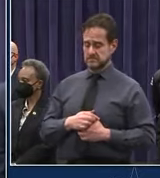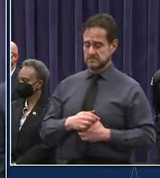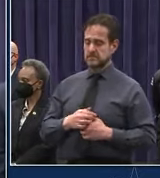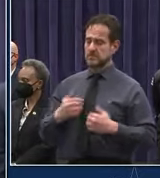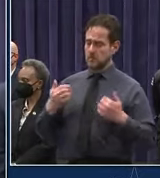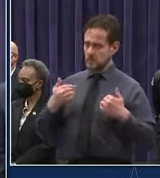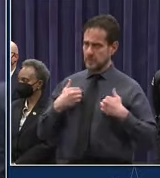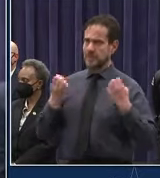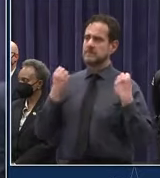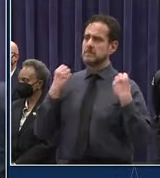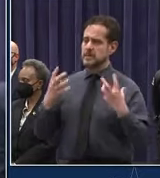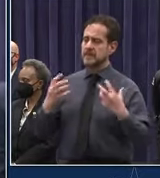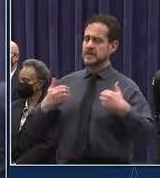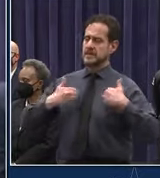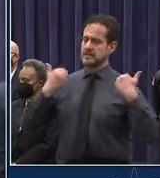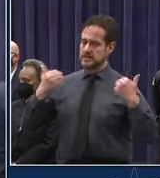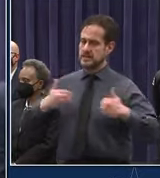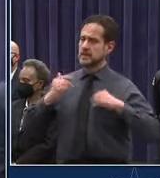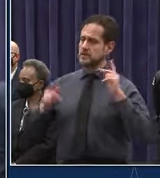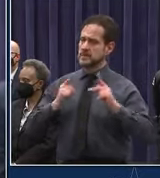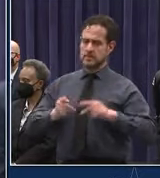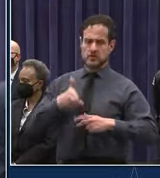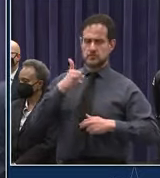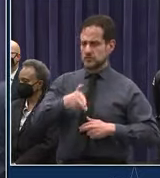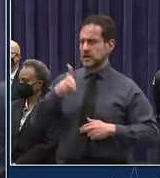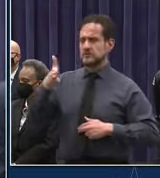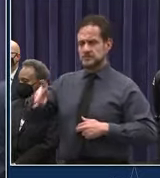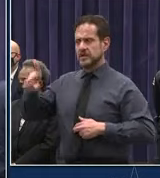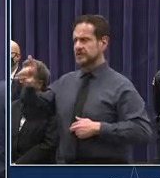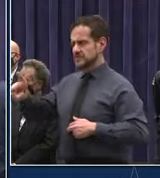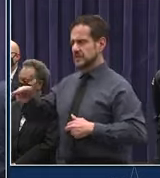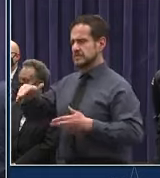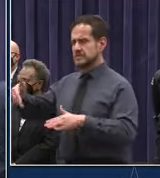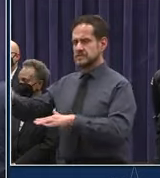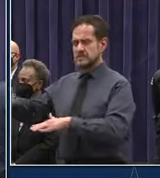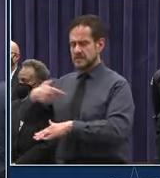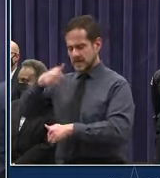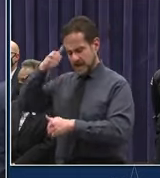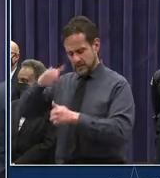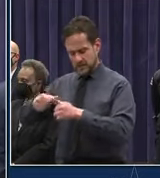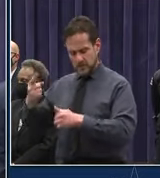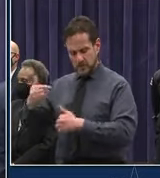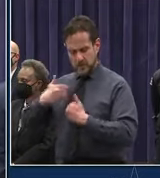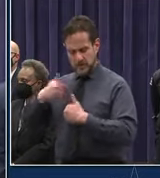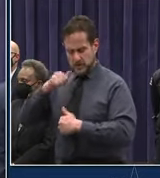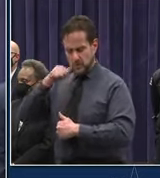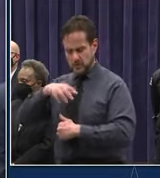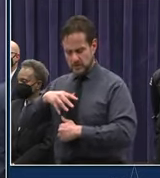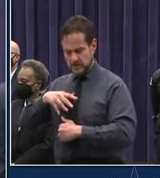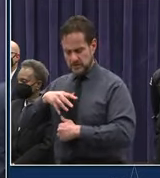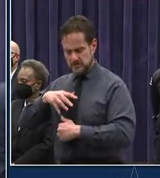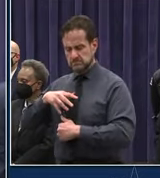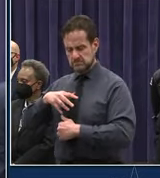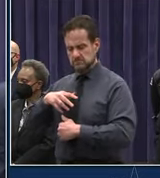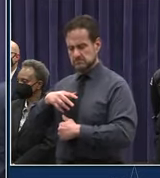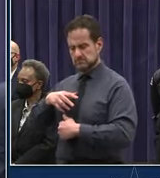young teenagers shot, many of them dead. You know, I recall one young lady who was coming home from